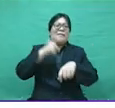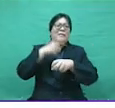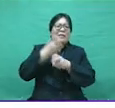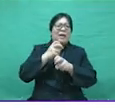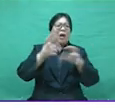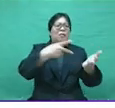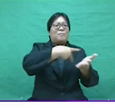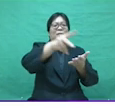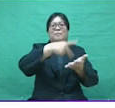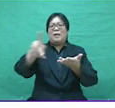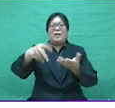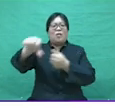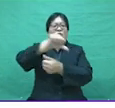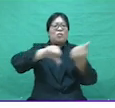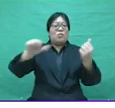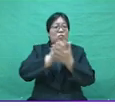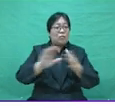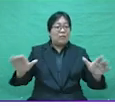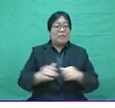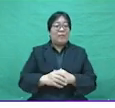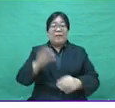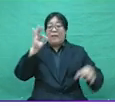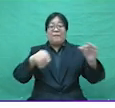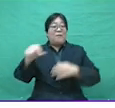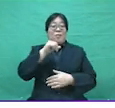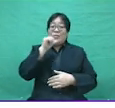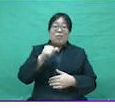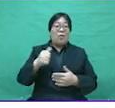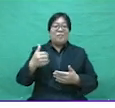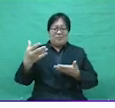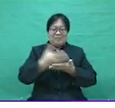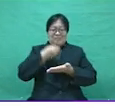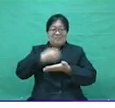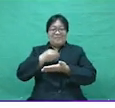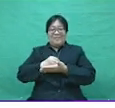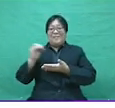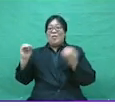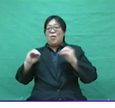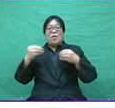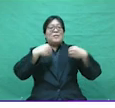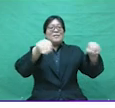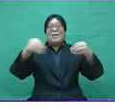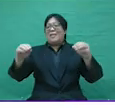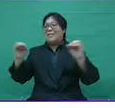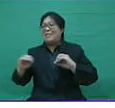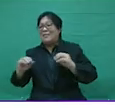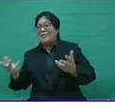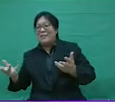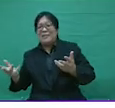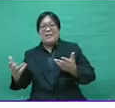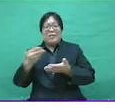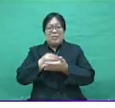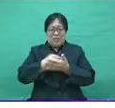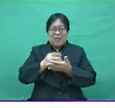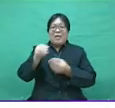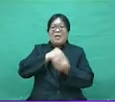time to pay their contributions, because if you are not getting an income by selling your products, you